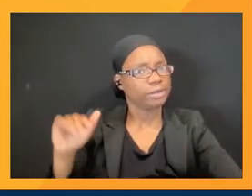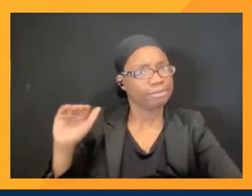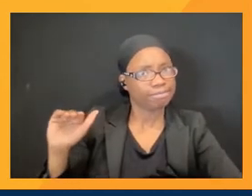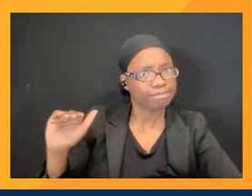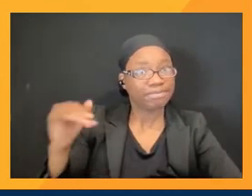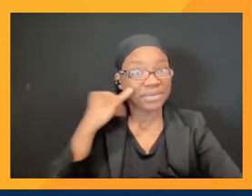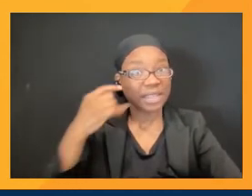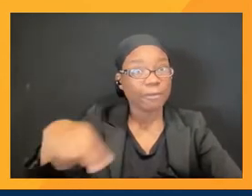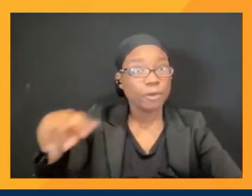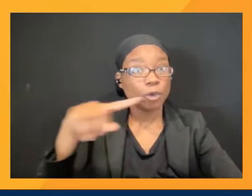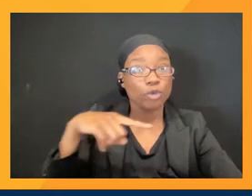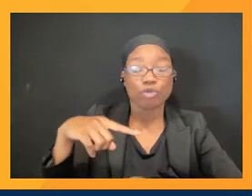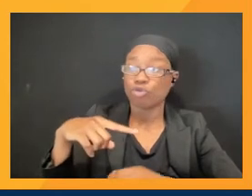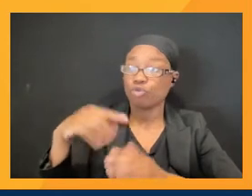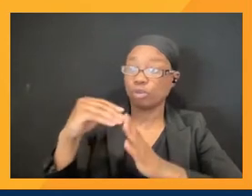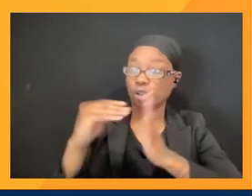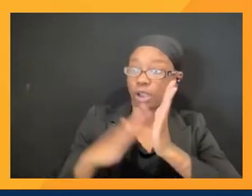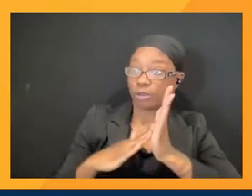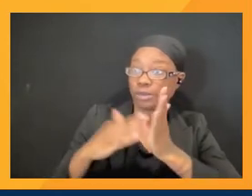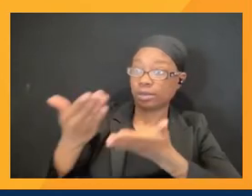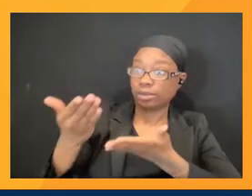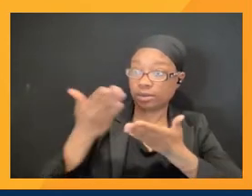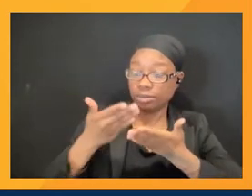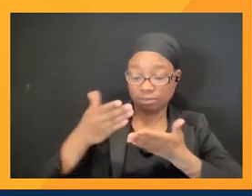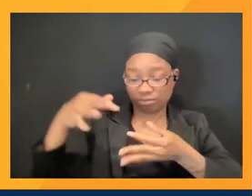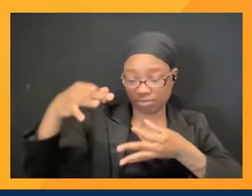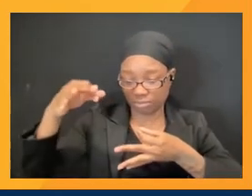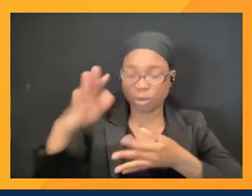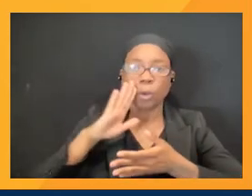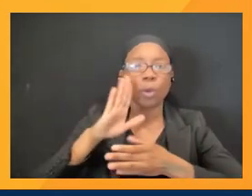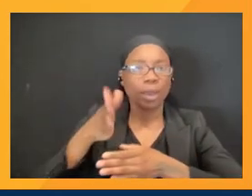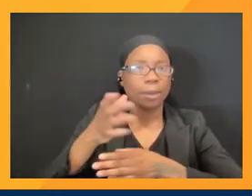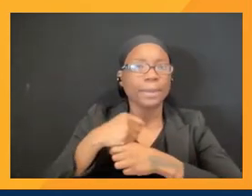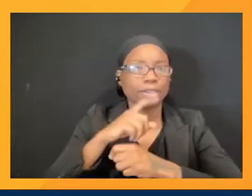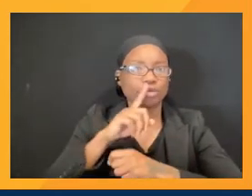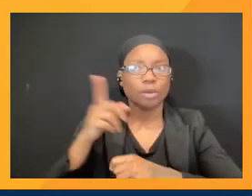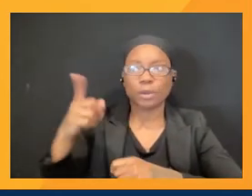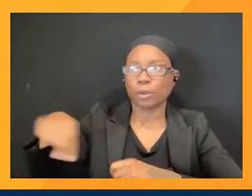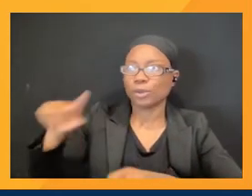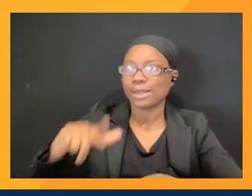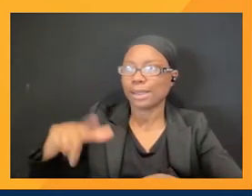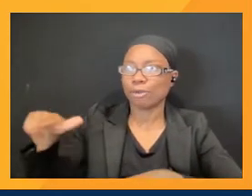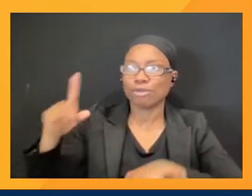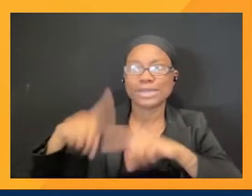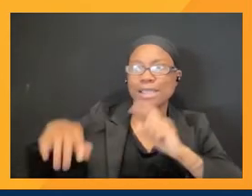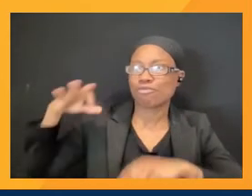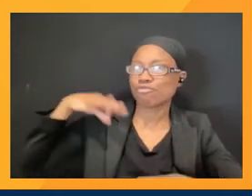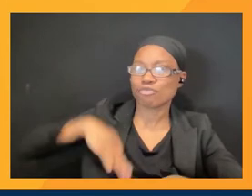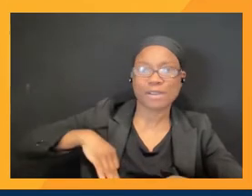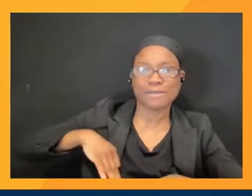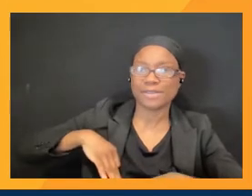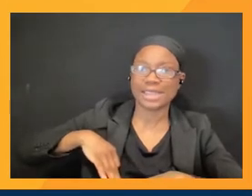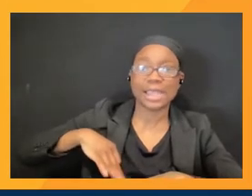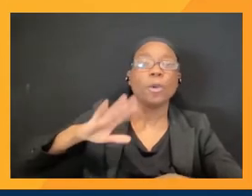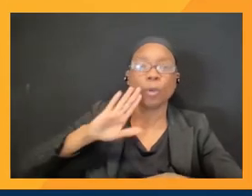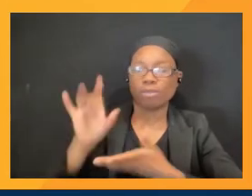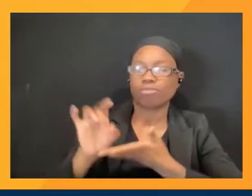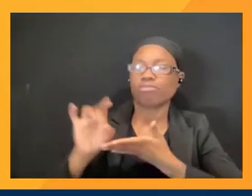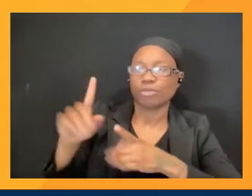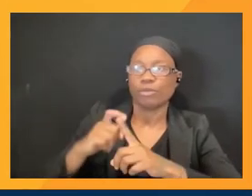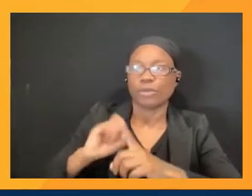course, everyone said, what stranger is going to go stay at somebody's home? But since the